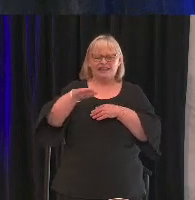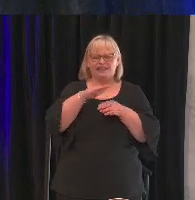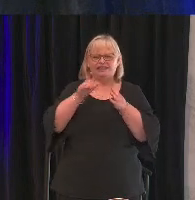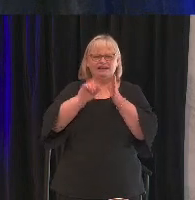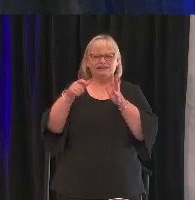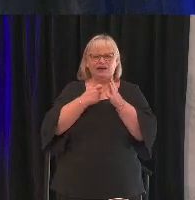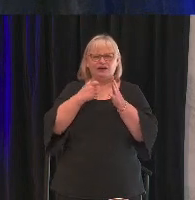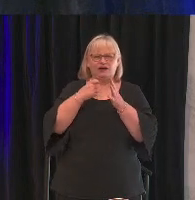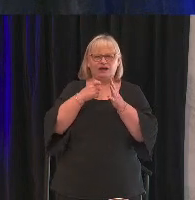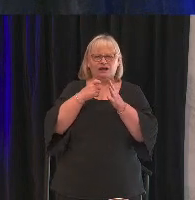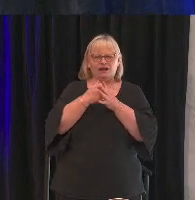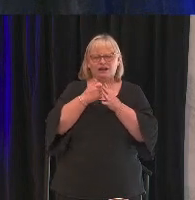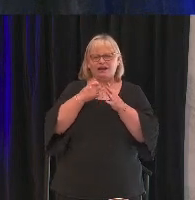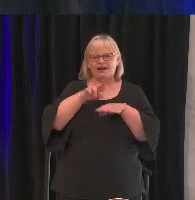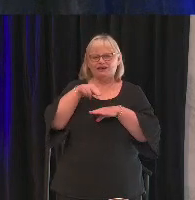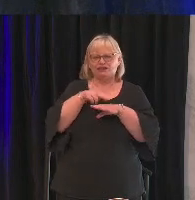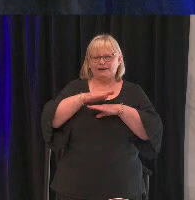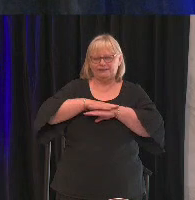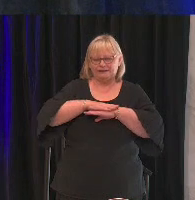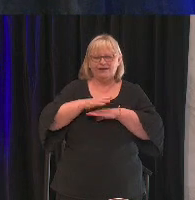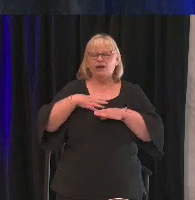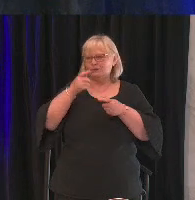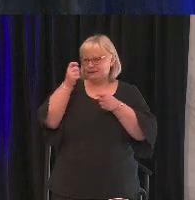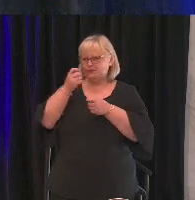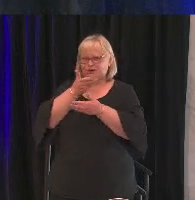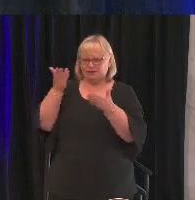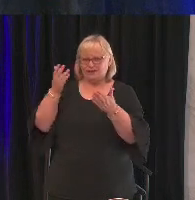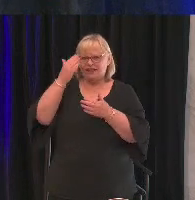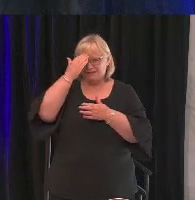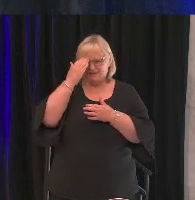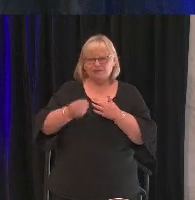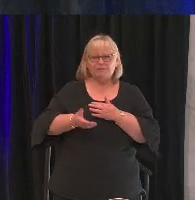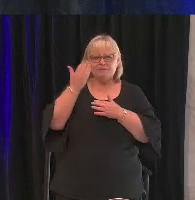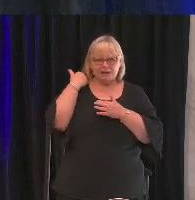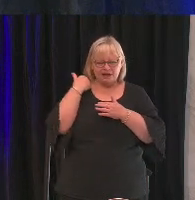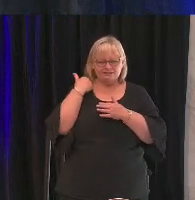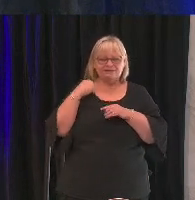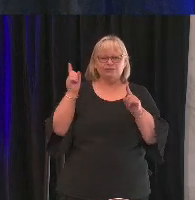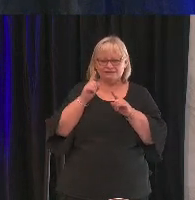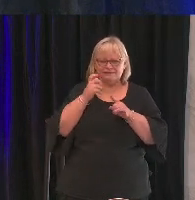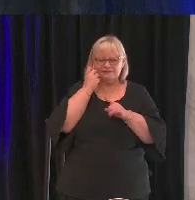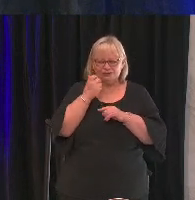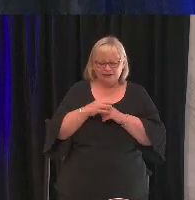Nation. I'd like to acknowledge their elders, past, present, and emerging,